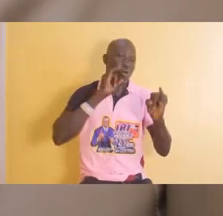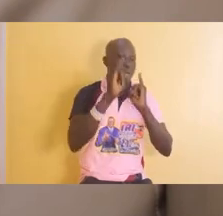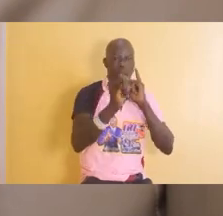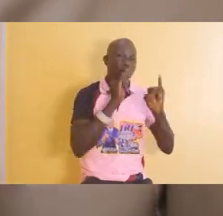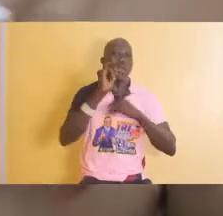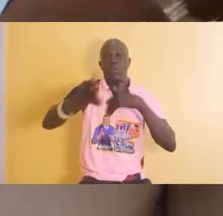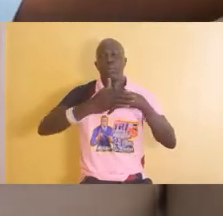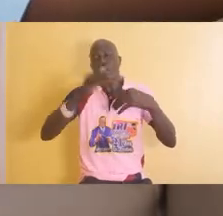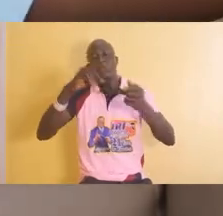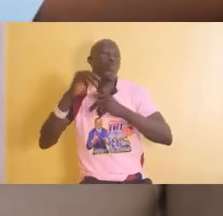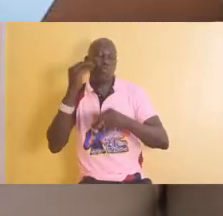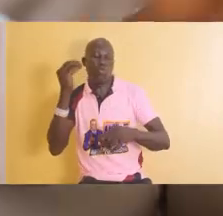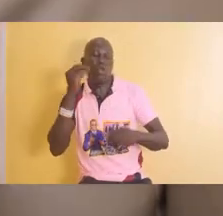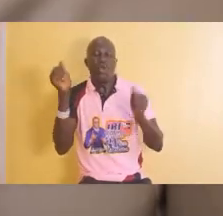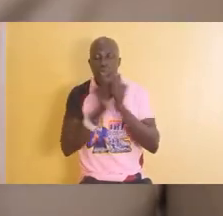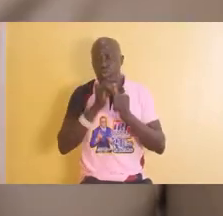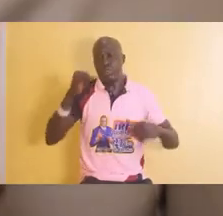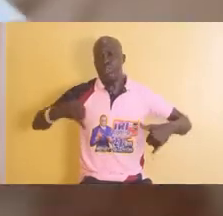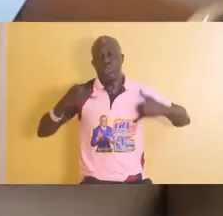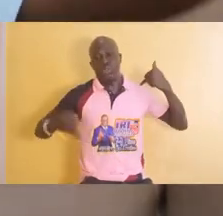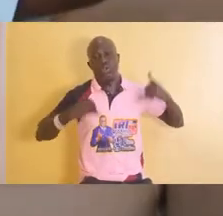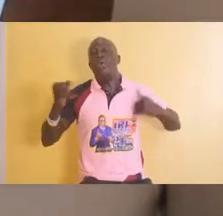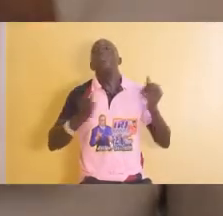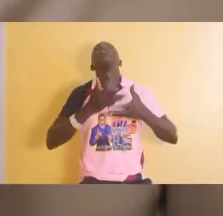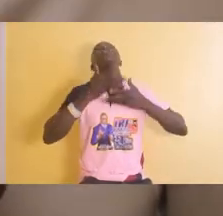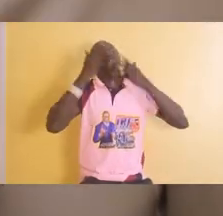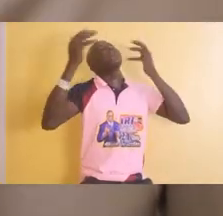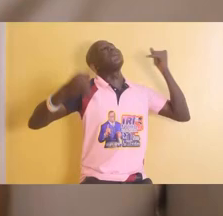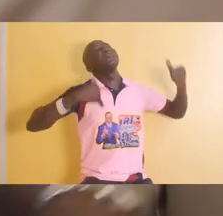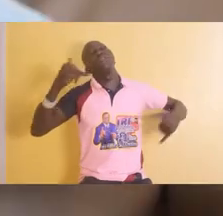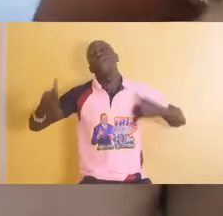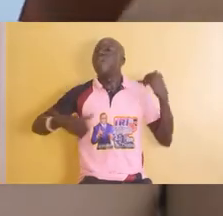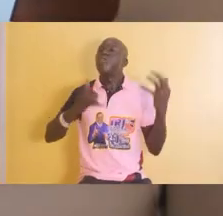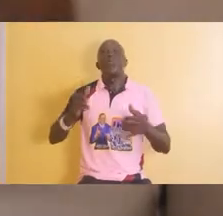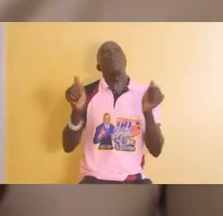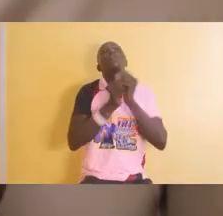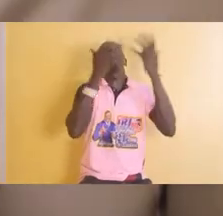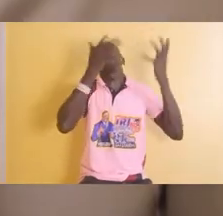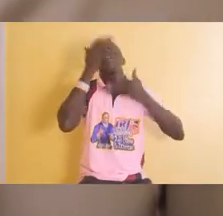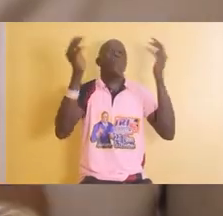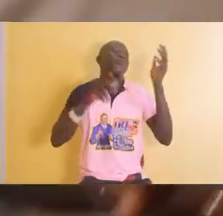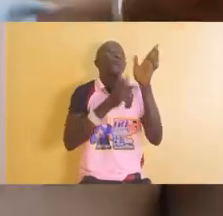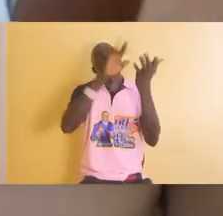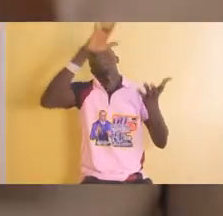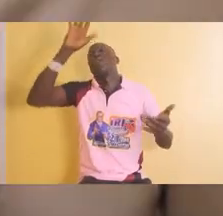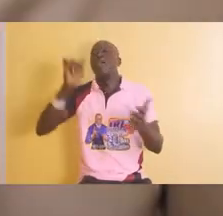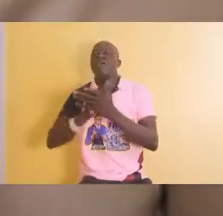si gbogbo re go back to that pelu ayo ola pelu ayo eyin pelu ayo ogo pelu ayo ola e